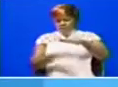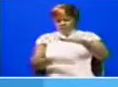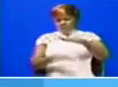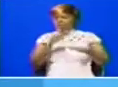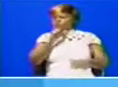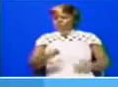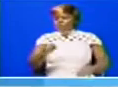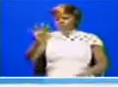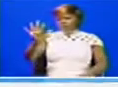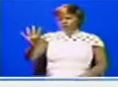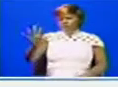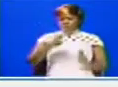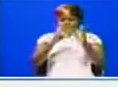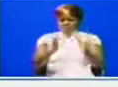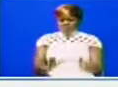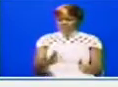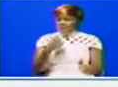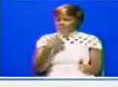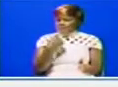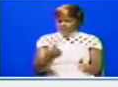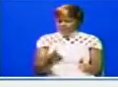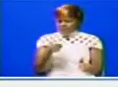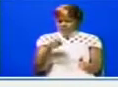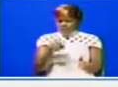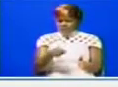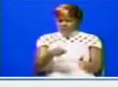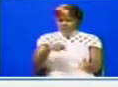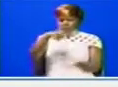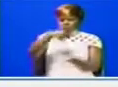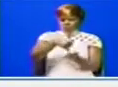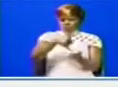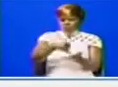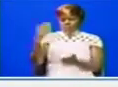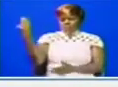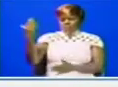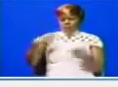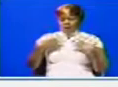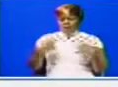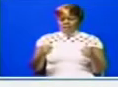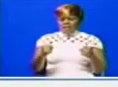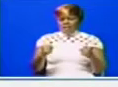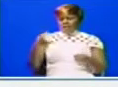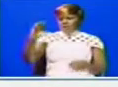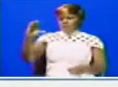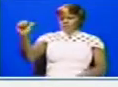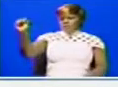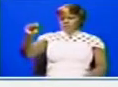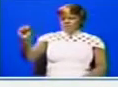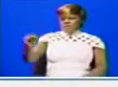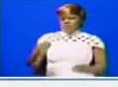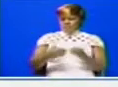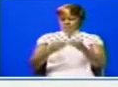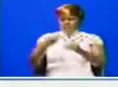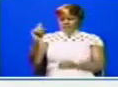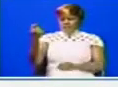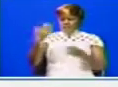of 5 years. And as Caroline B now reports, this was contained in a speech by Health Cabinet Secretary Cleopa Mailu as he led